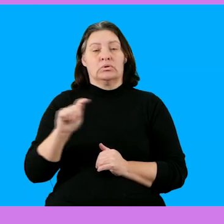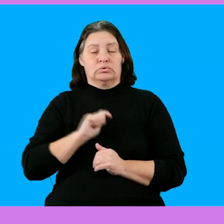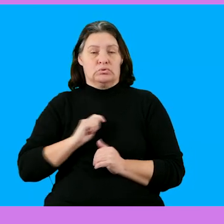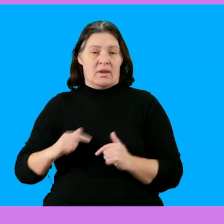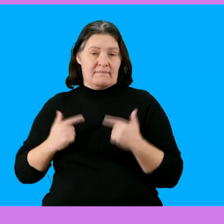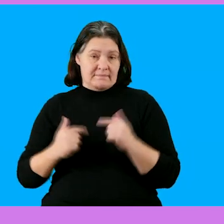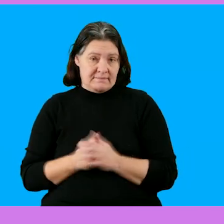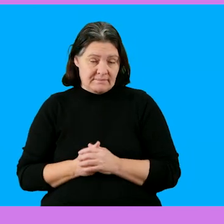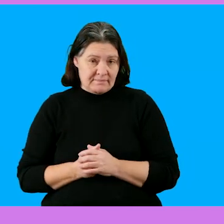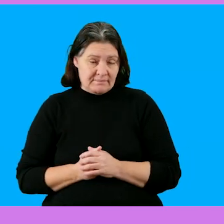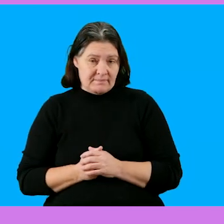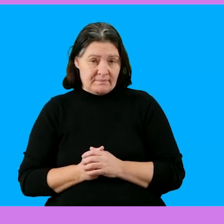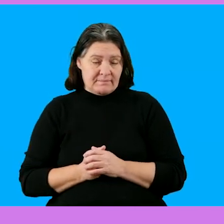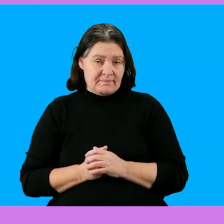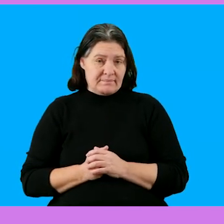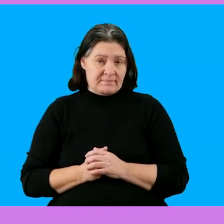in reality.